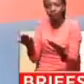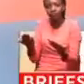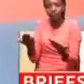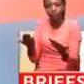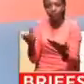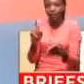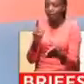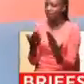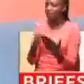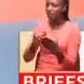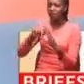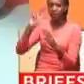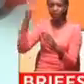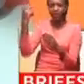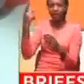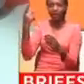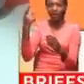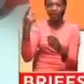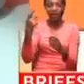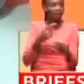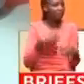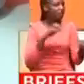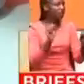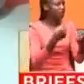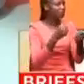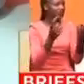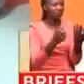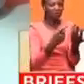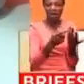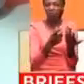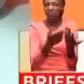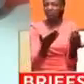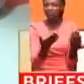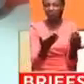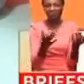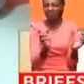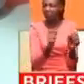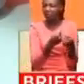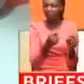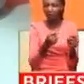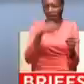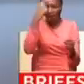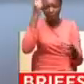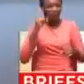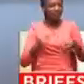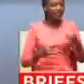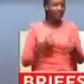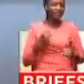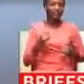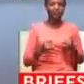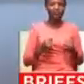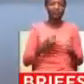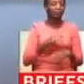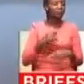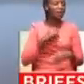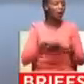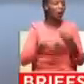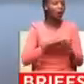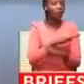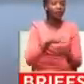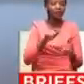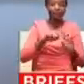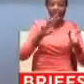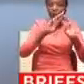globe, Kenya? Oh, wow, I can't even count how many. You know, entertainment took me all over the world, you know.